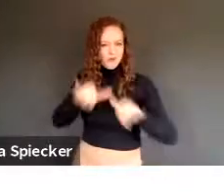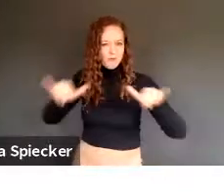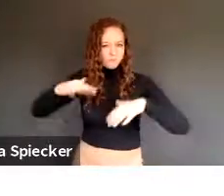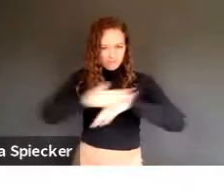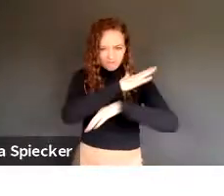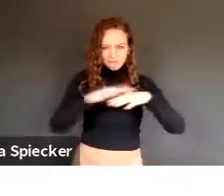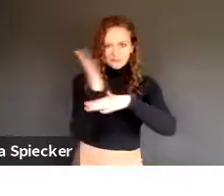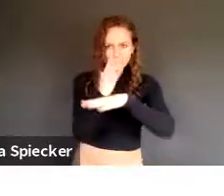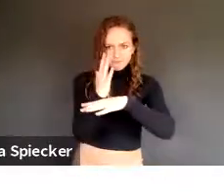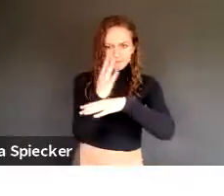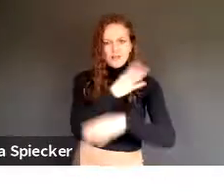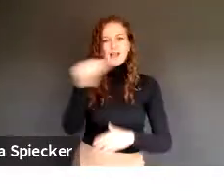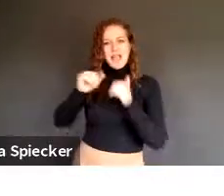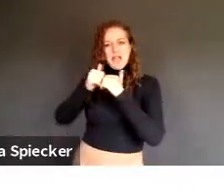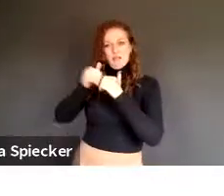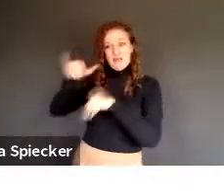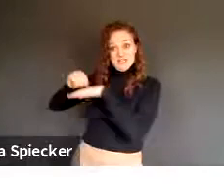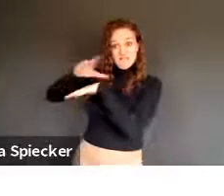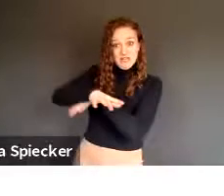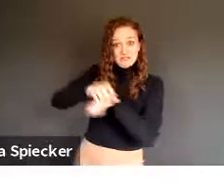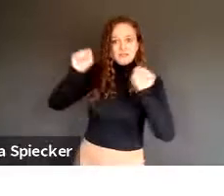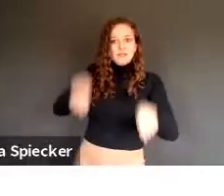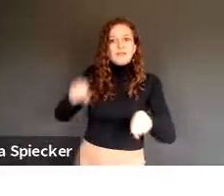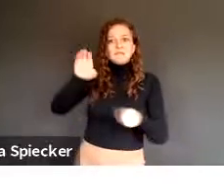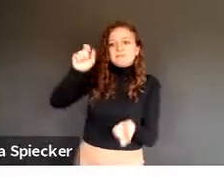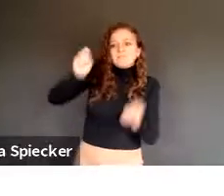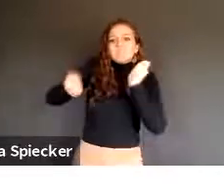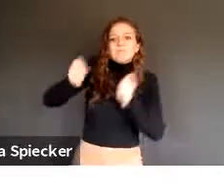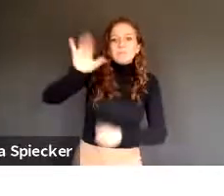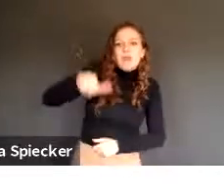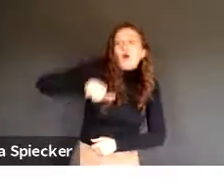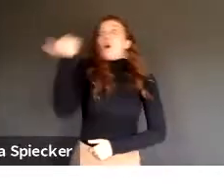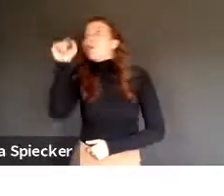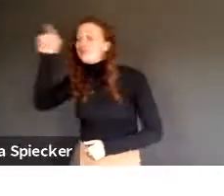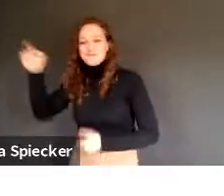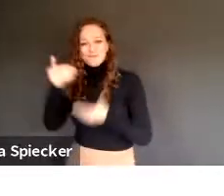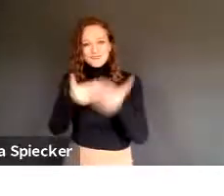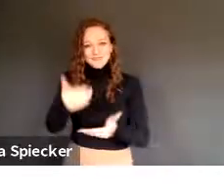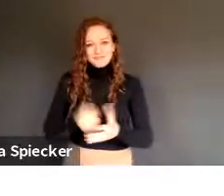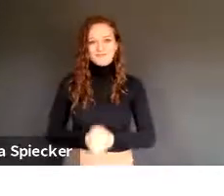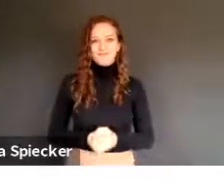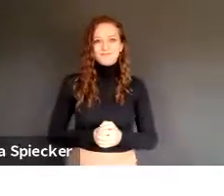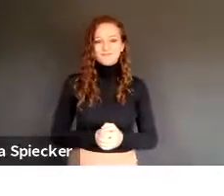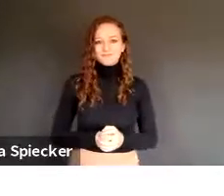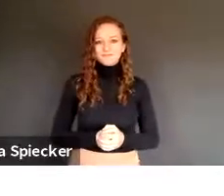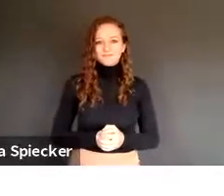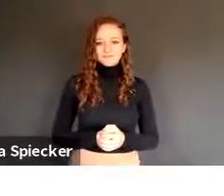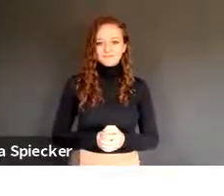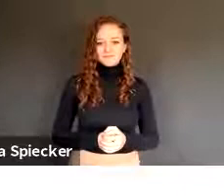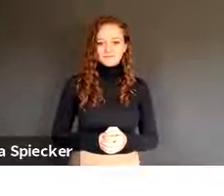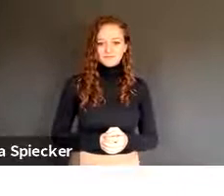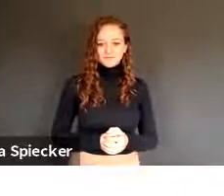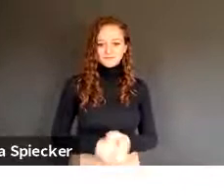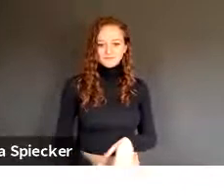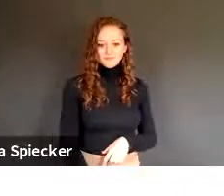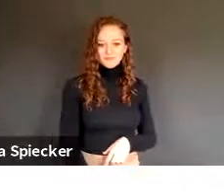So now let's look at how the effects of El Nino on these 3 common intertidal kelp species might be modified depending on